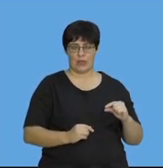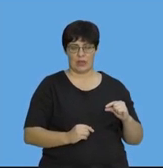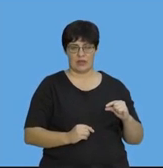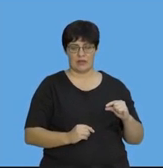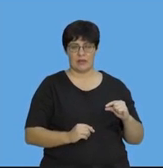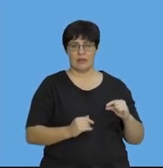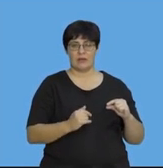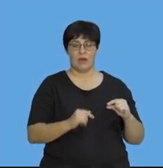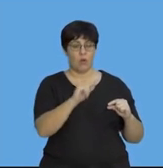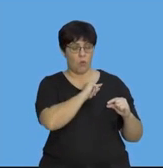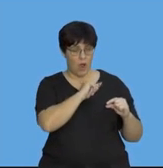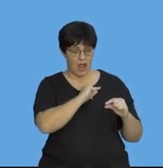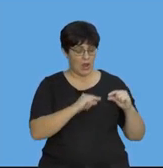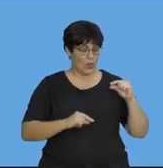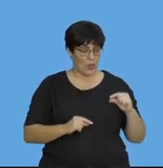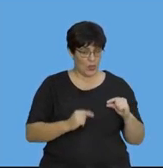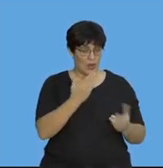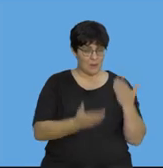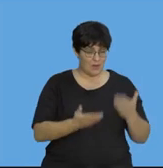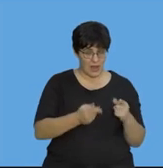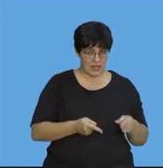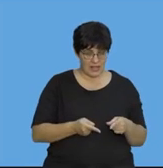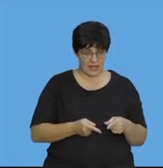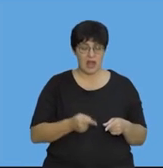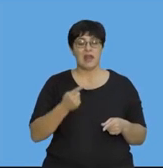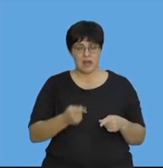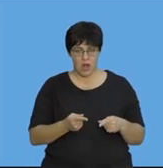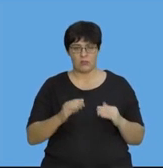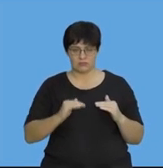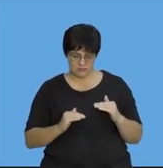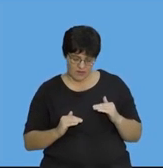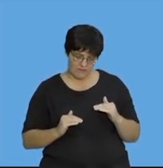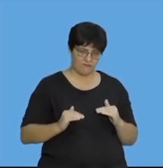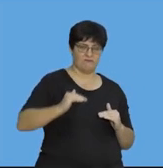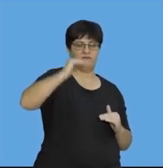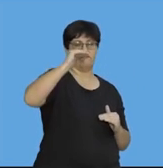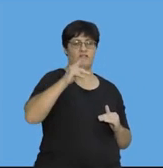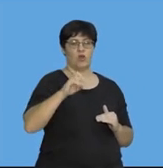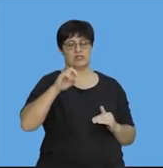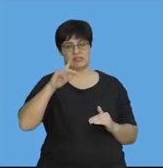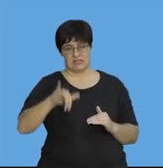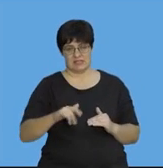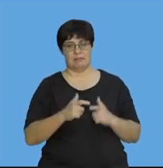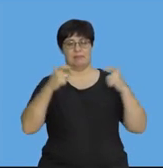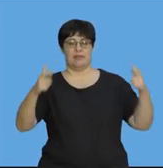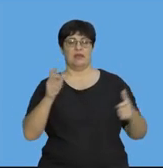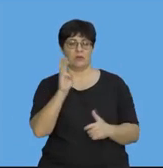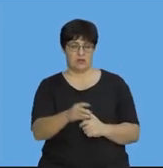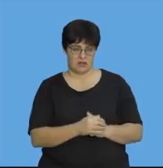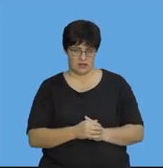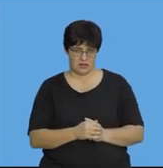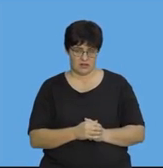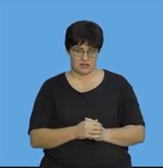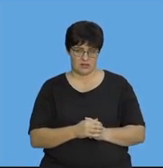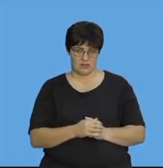very, very small. Because its mass is very, very small, this change in velocity must be very